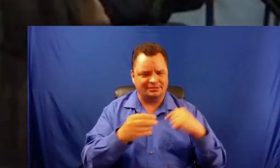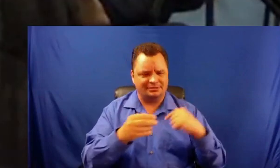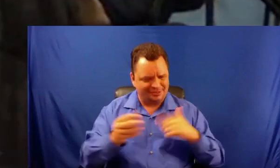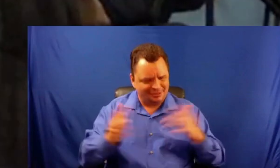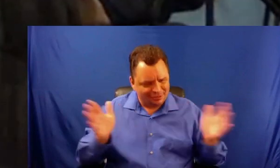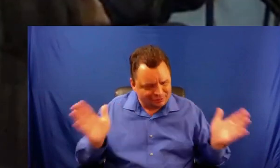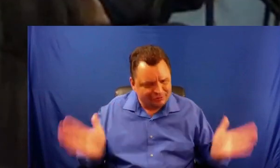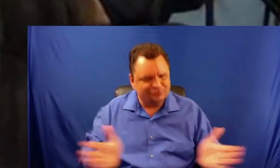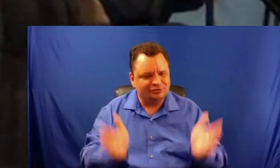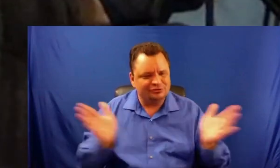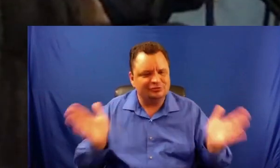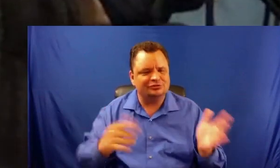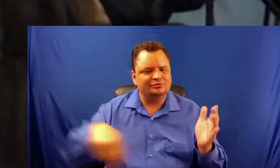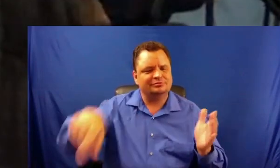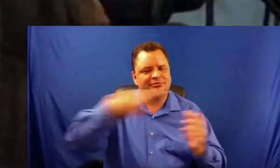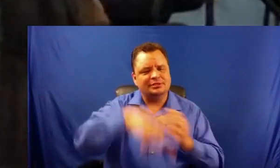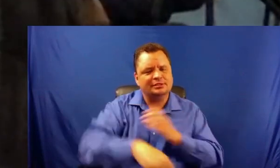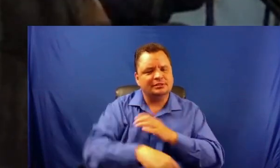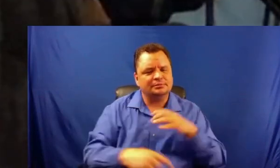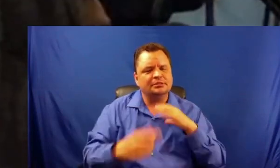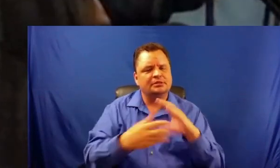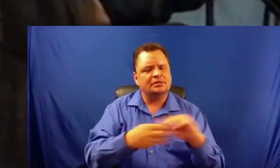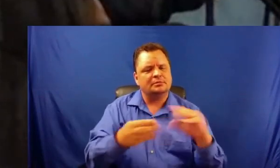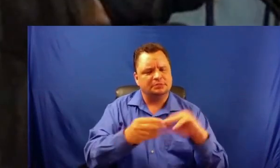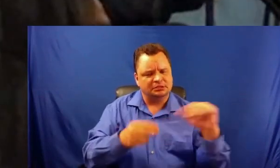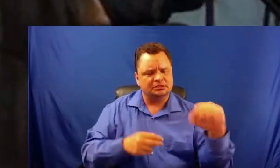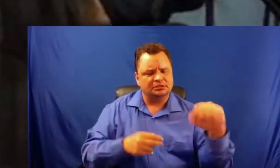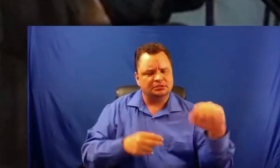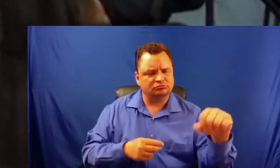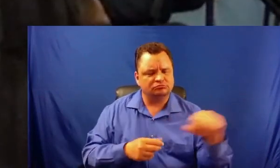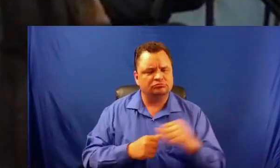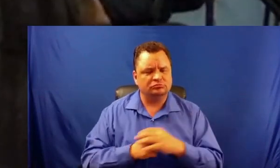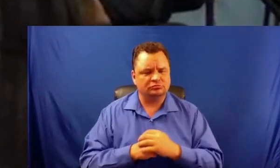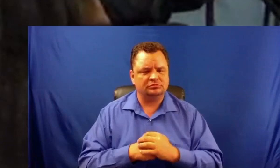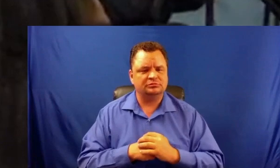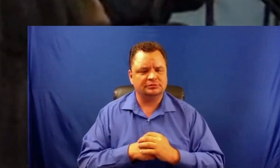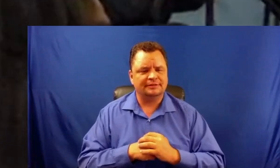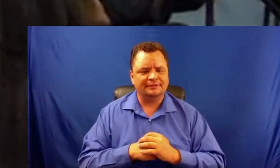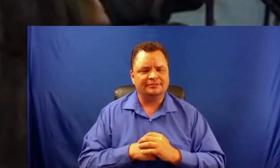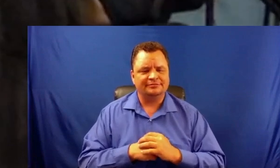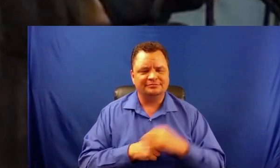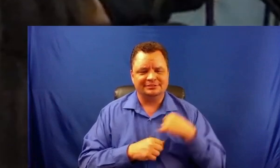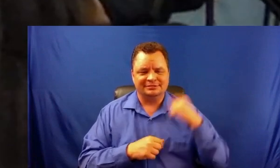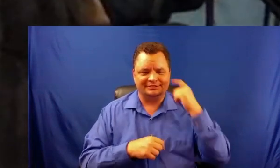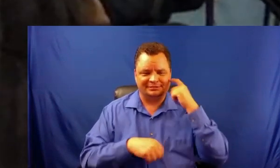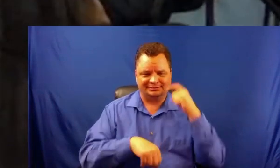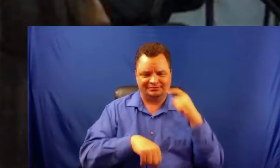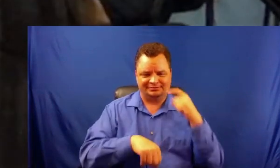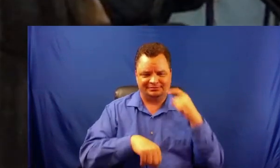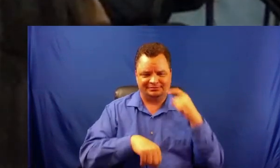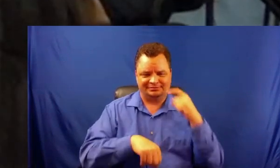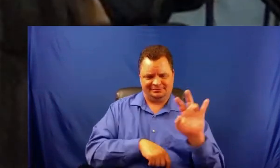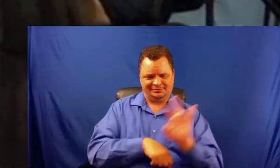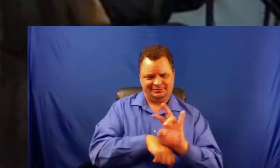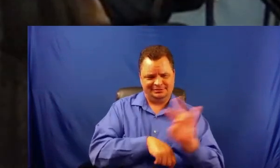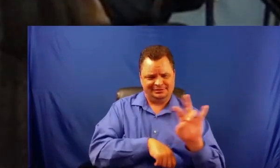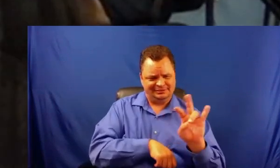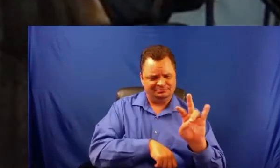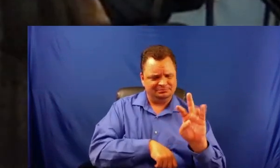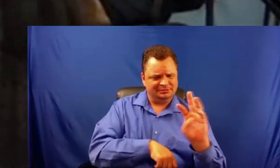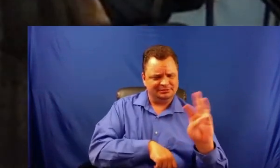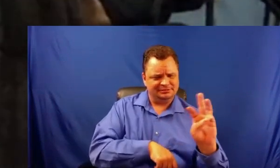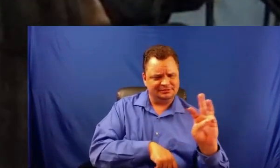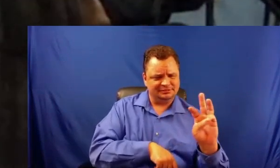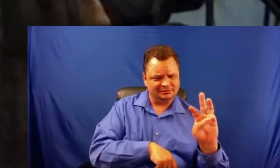that and to do it just like, I think there were seven. Seventh one wasn't there. There were six. The six of you just